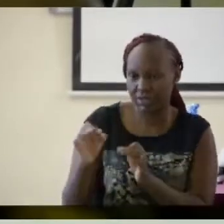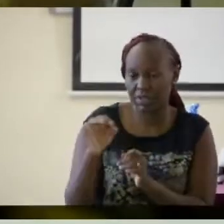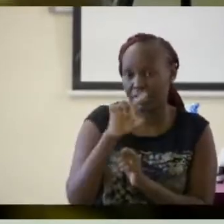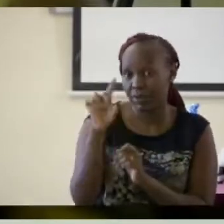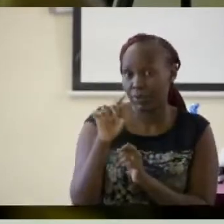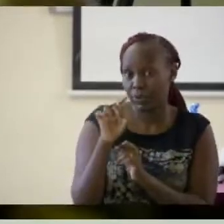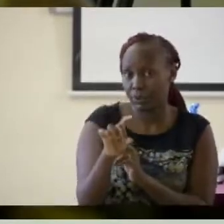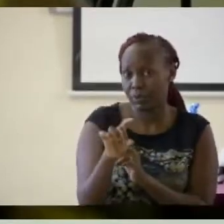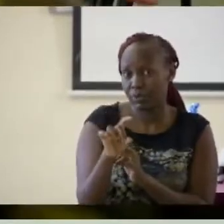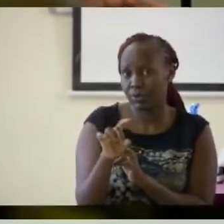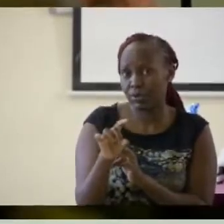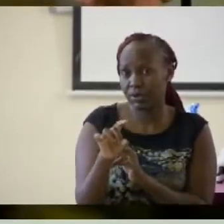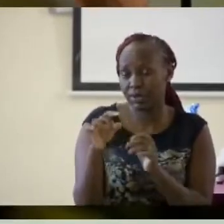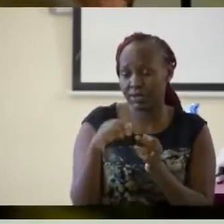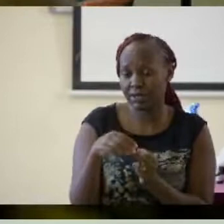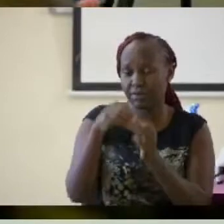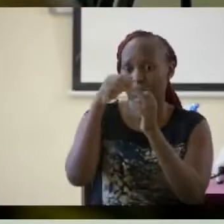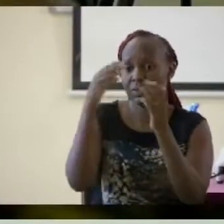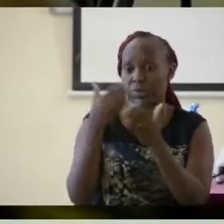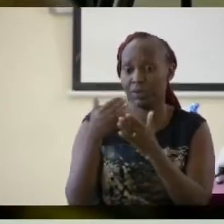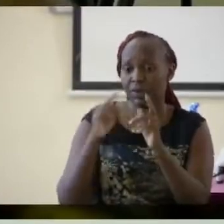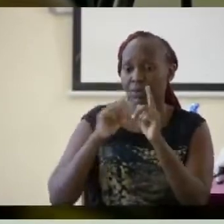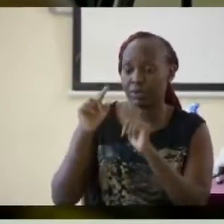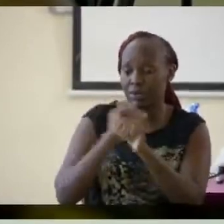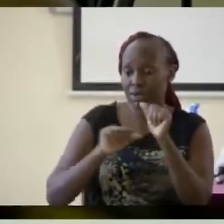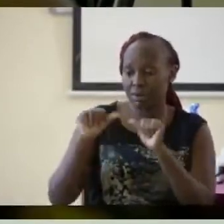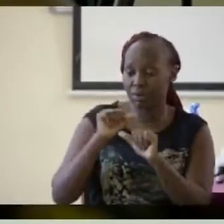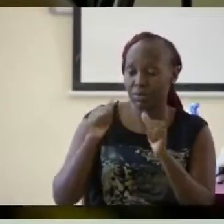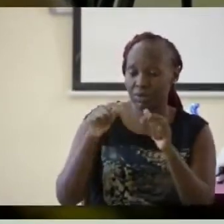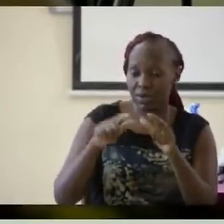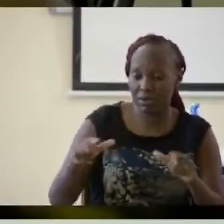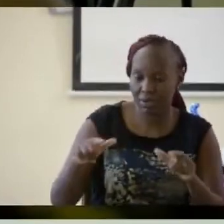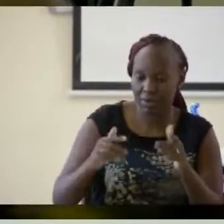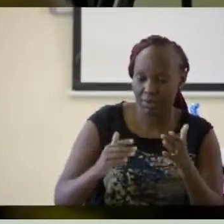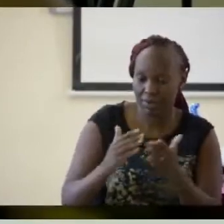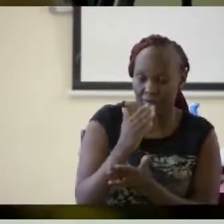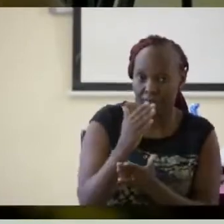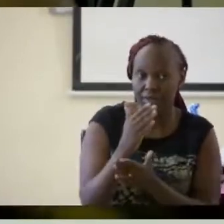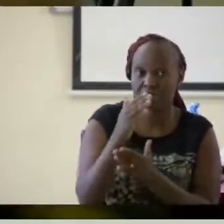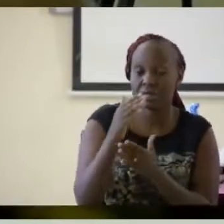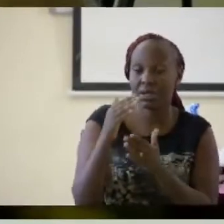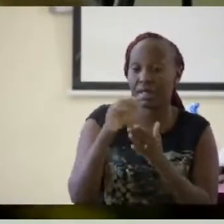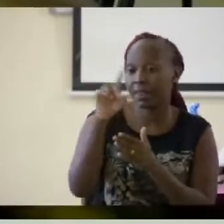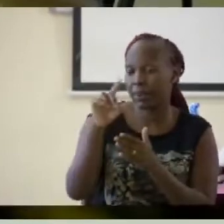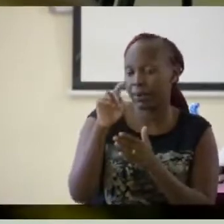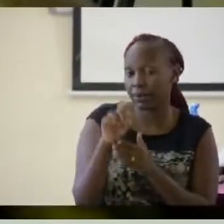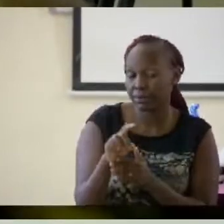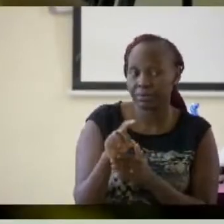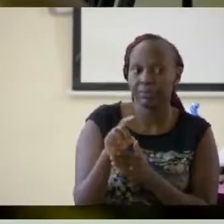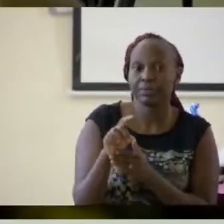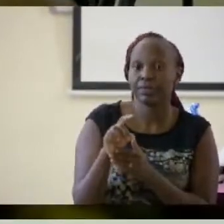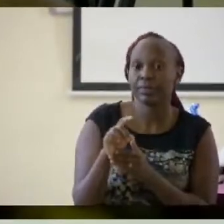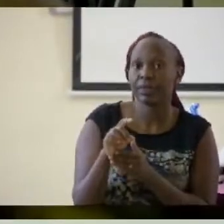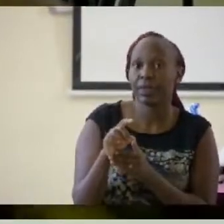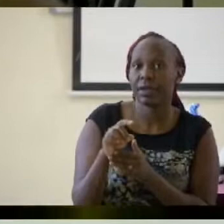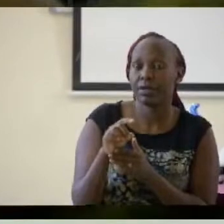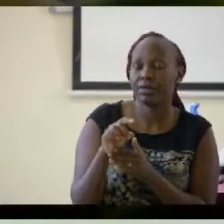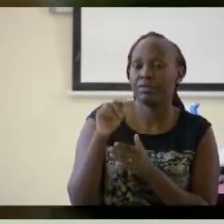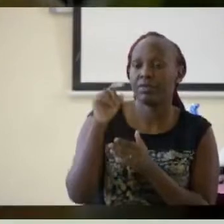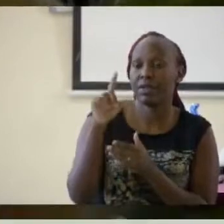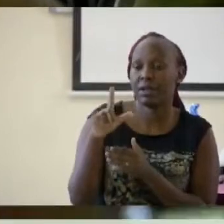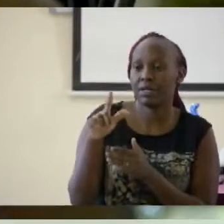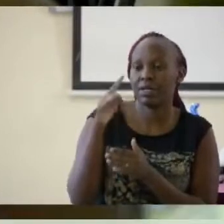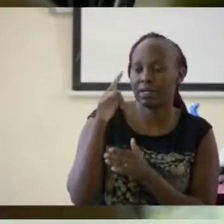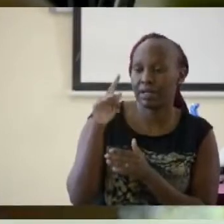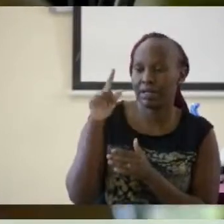question of, and especially where you're talking about property rights, the whole question of legality,